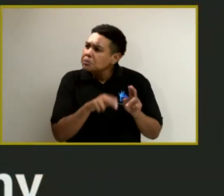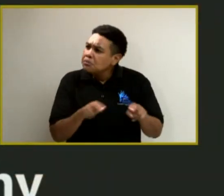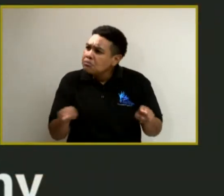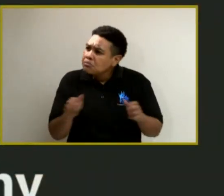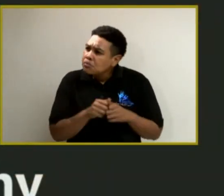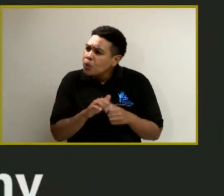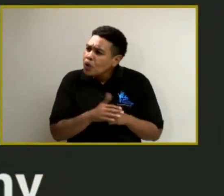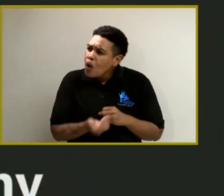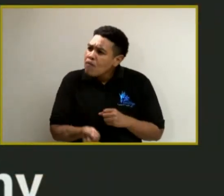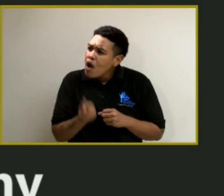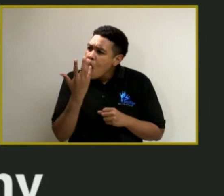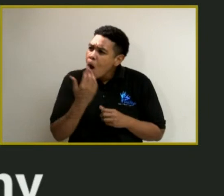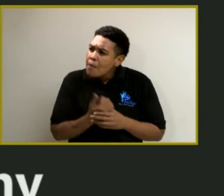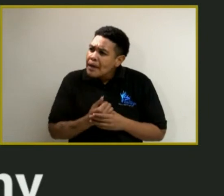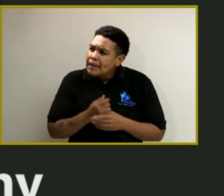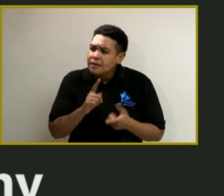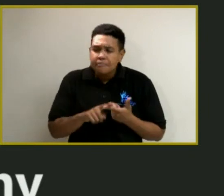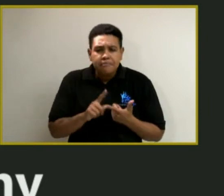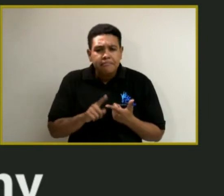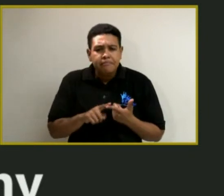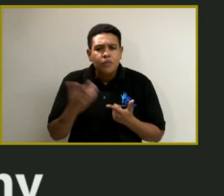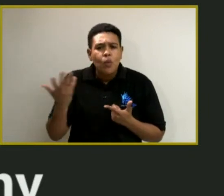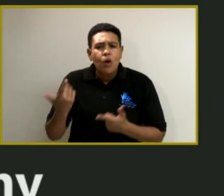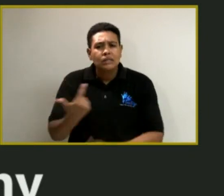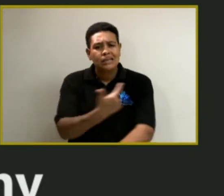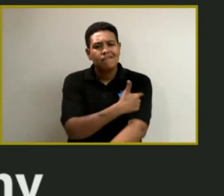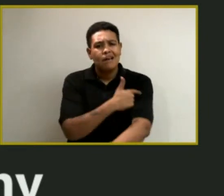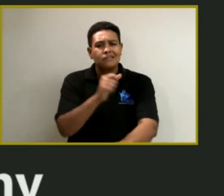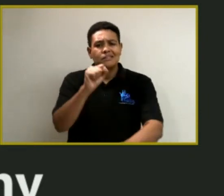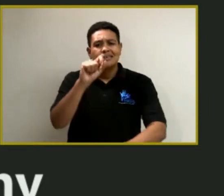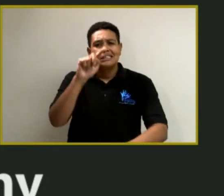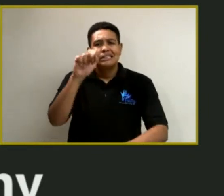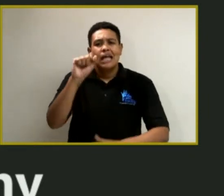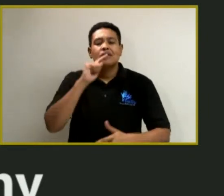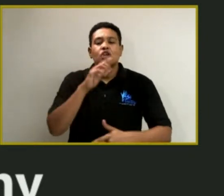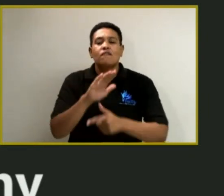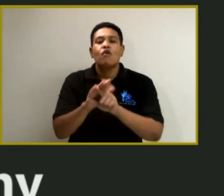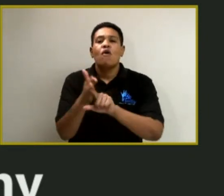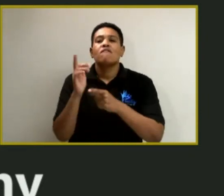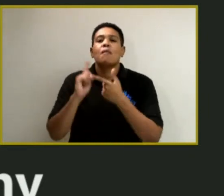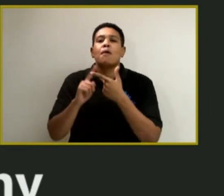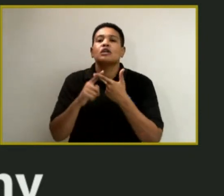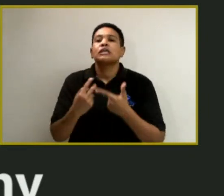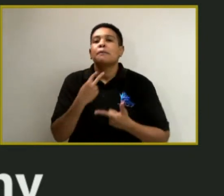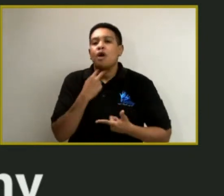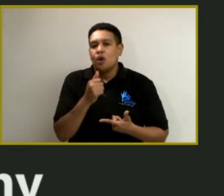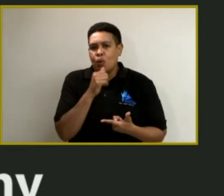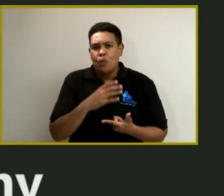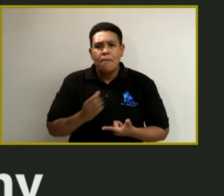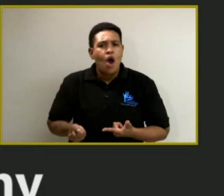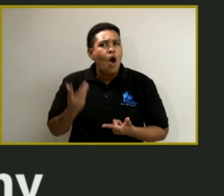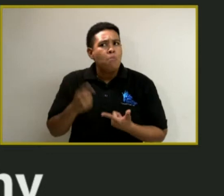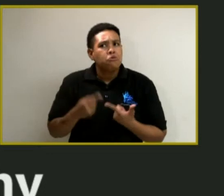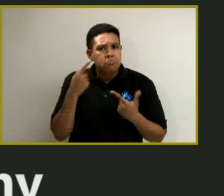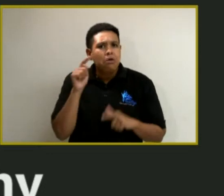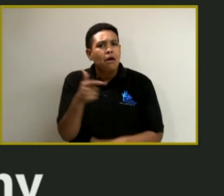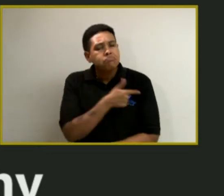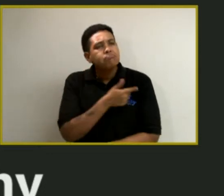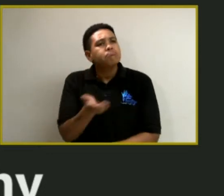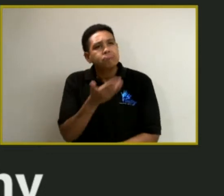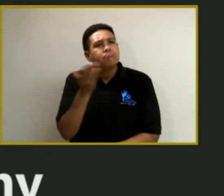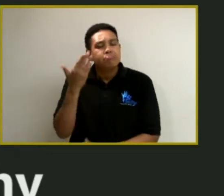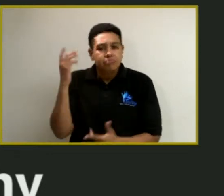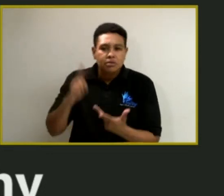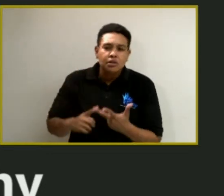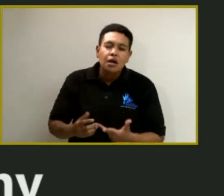with COVID-19? What is the vaccination status of COVID-positive pregnant women? And how equipped